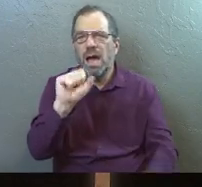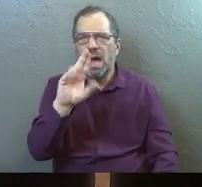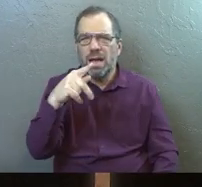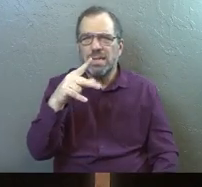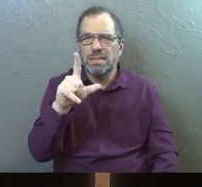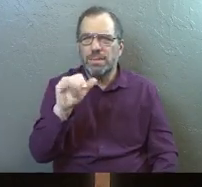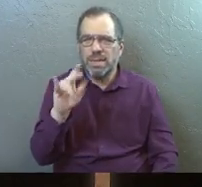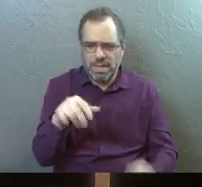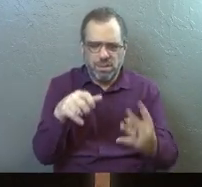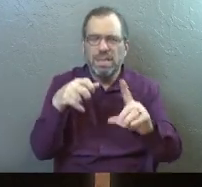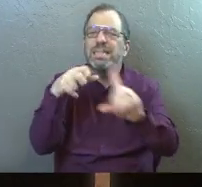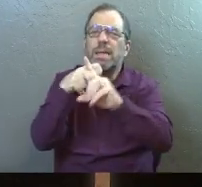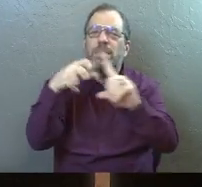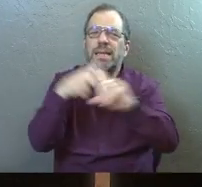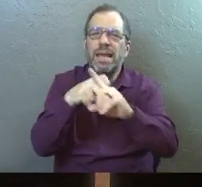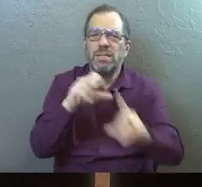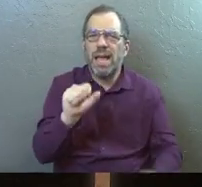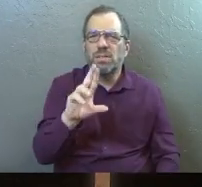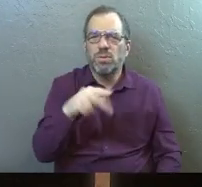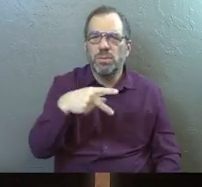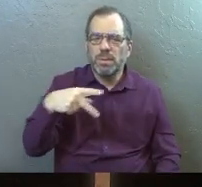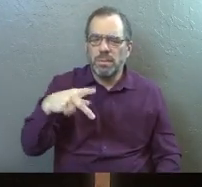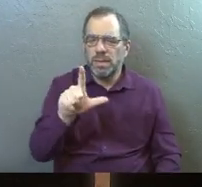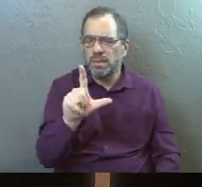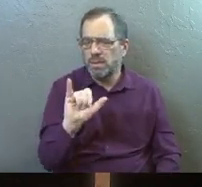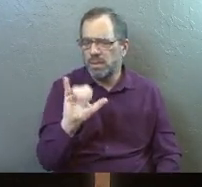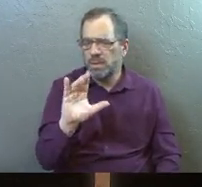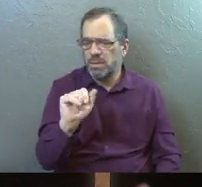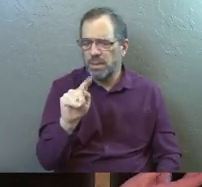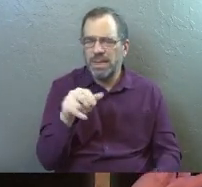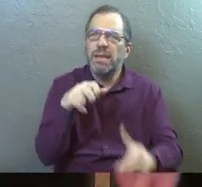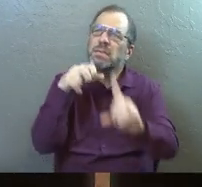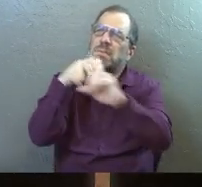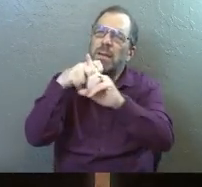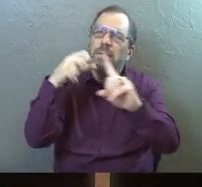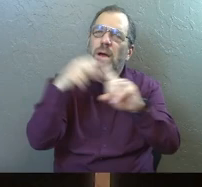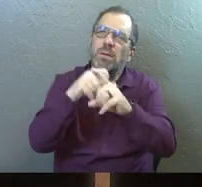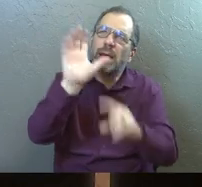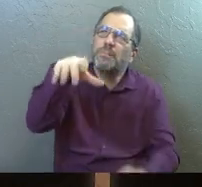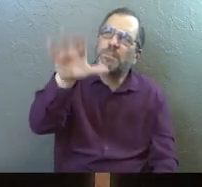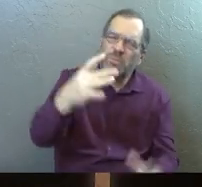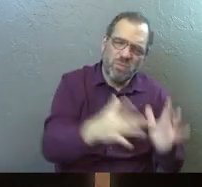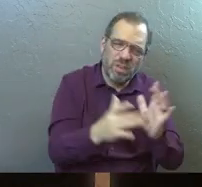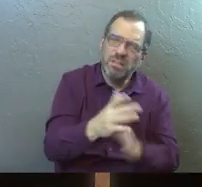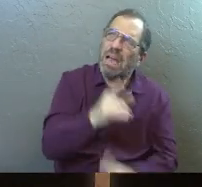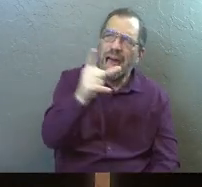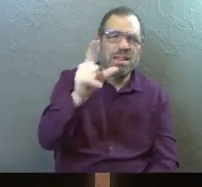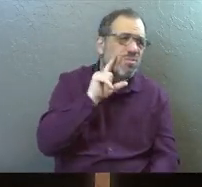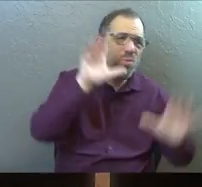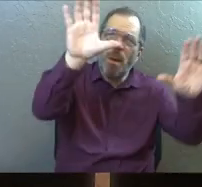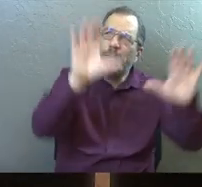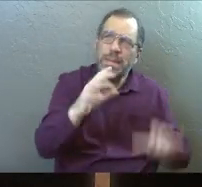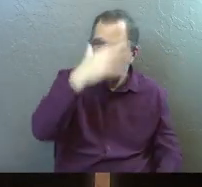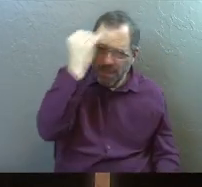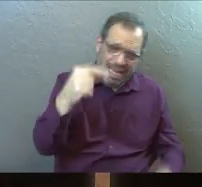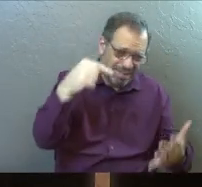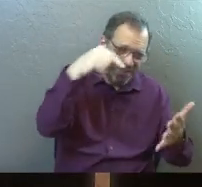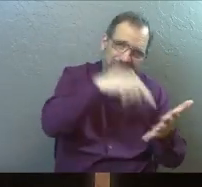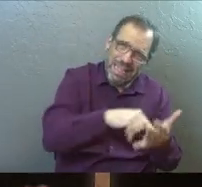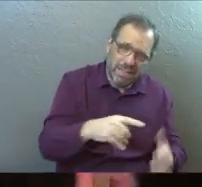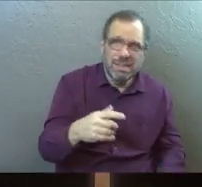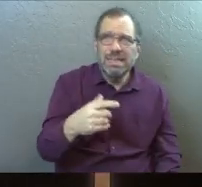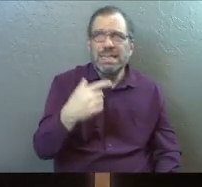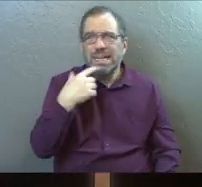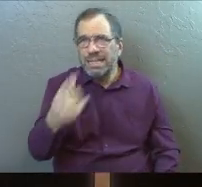just means these are the requests, these are the things that you're asking God for. And so I start by just coming in saying, Jesus, I think you're amazing because of this.